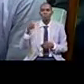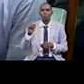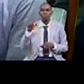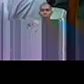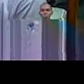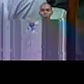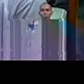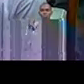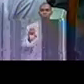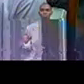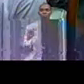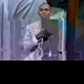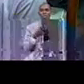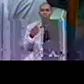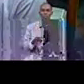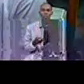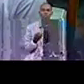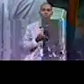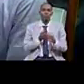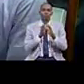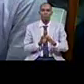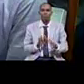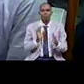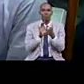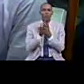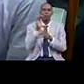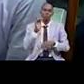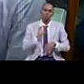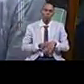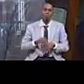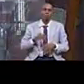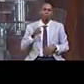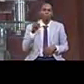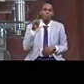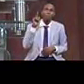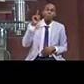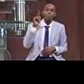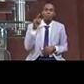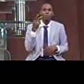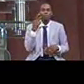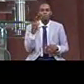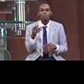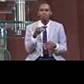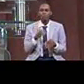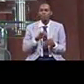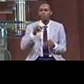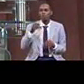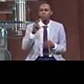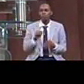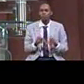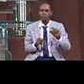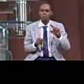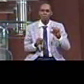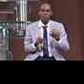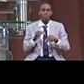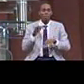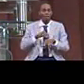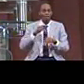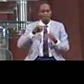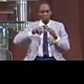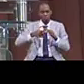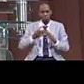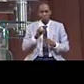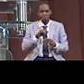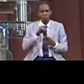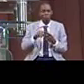disciples believed on him. You remember when we read chapter 11 of John at the beginning, when Jesus told